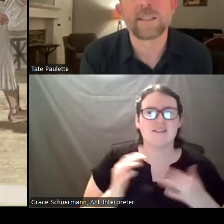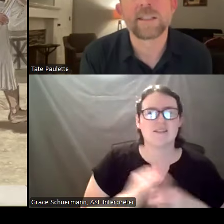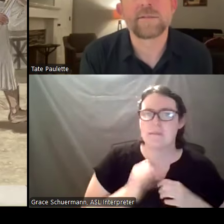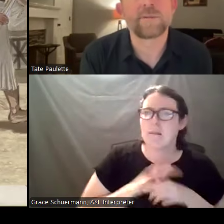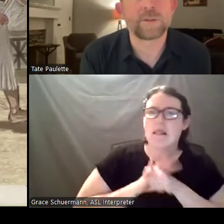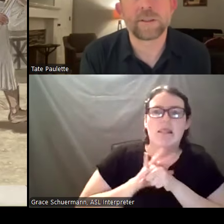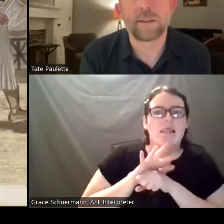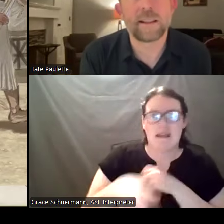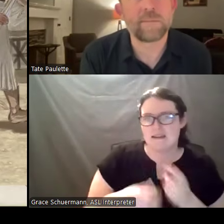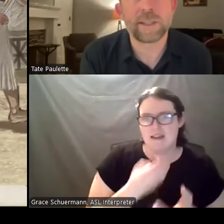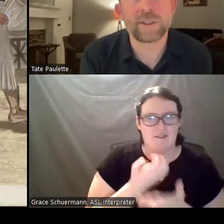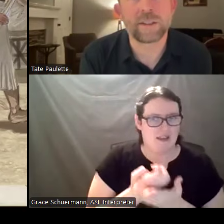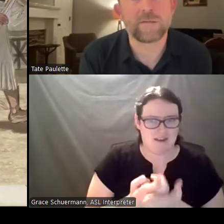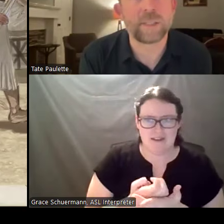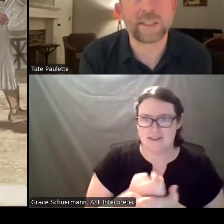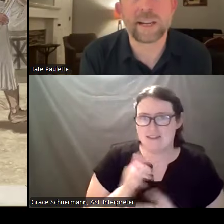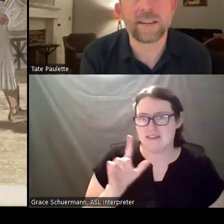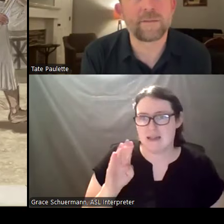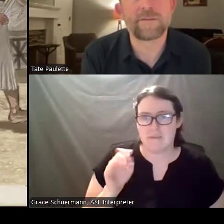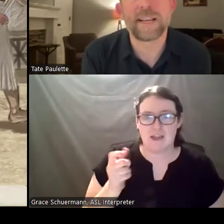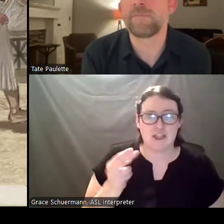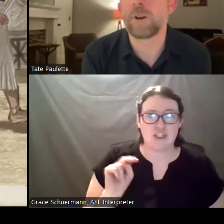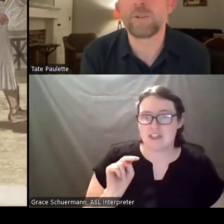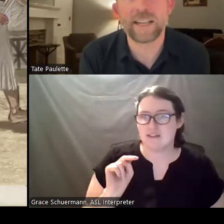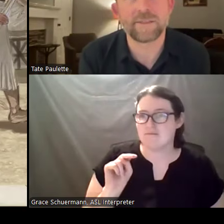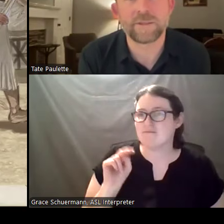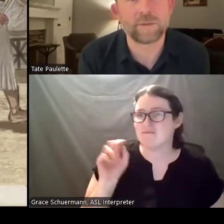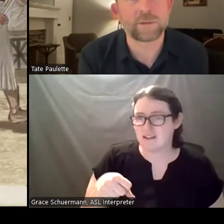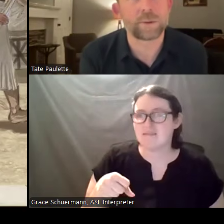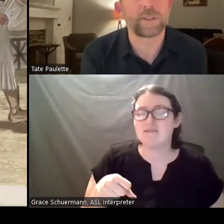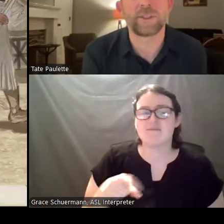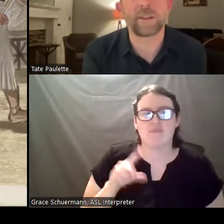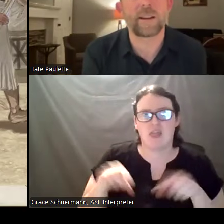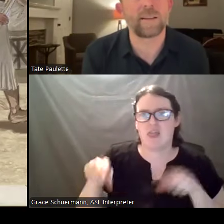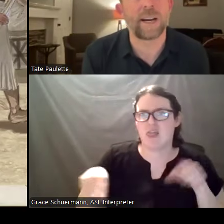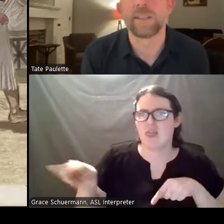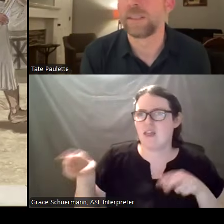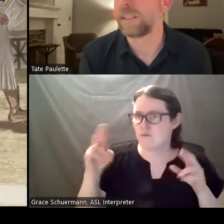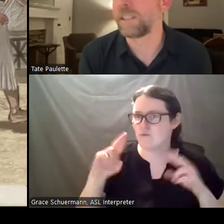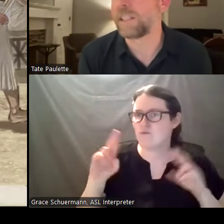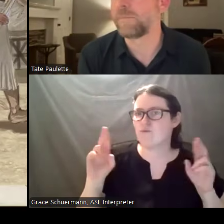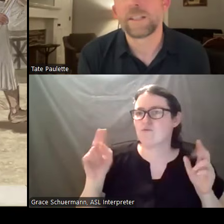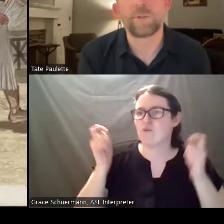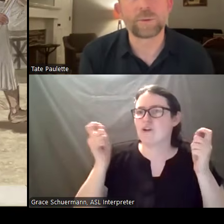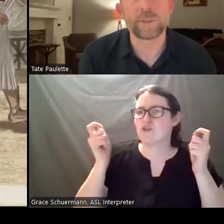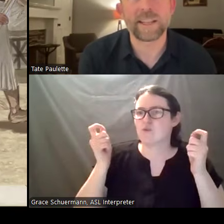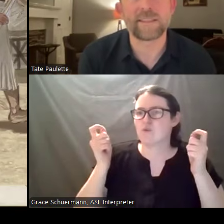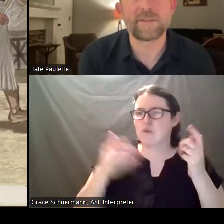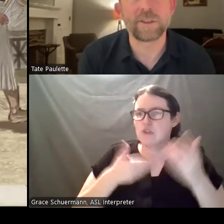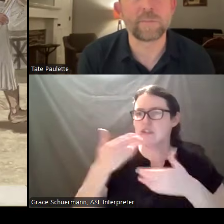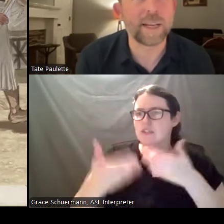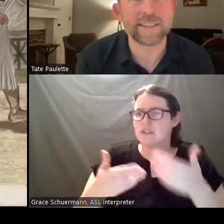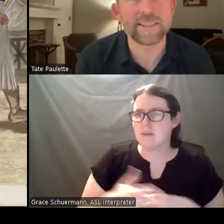evidence for the libation of beer and all kinds of different rituals, whether you're talking about rituals